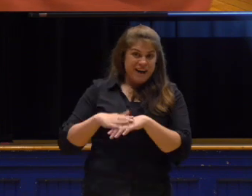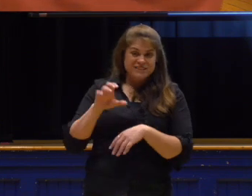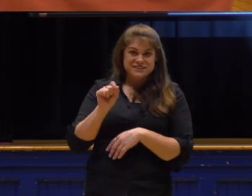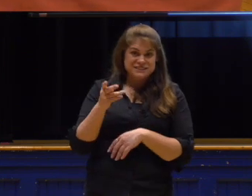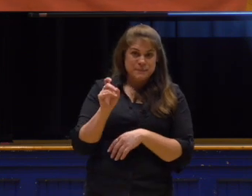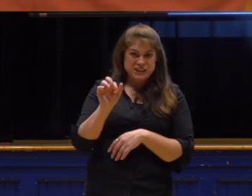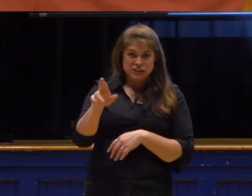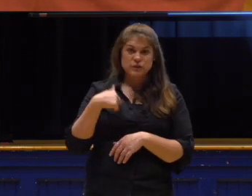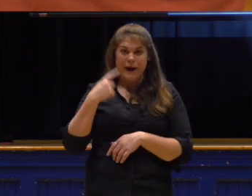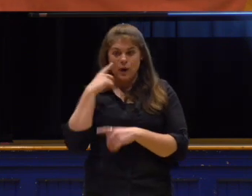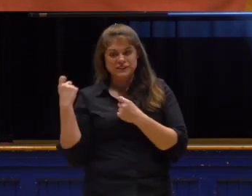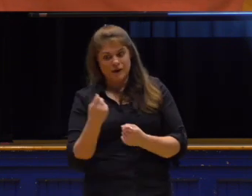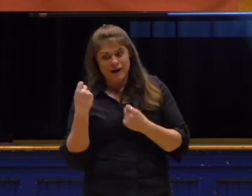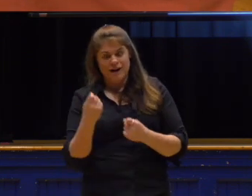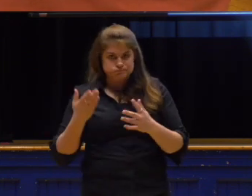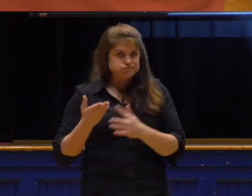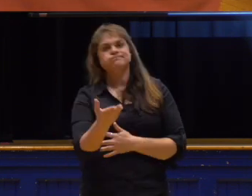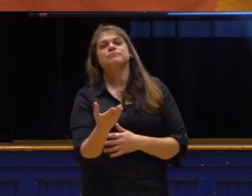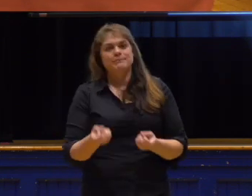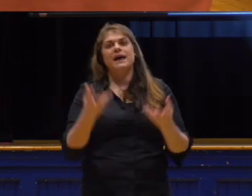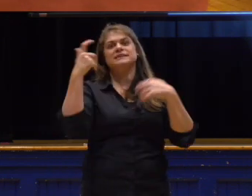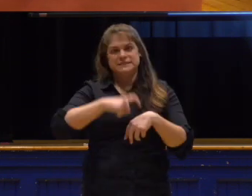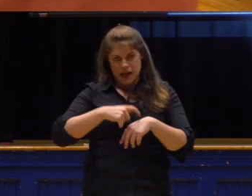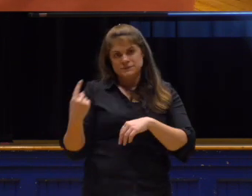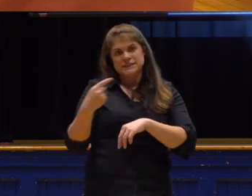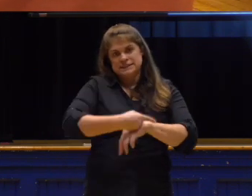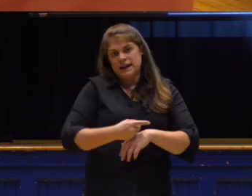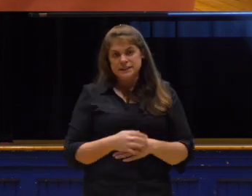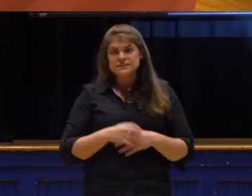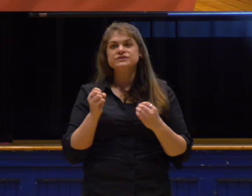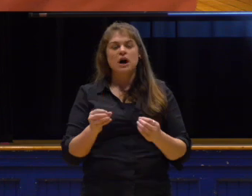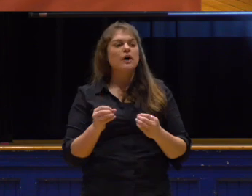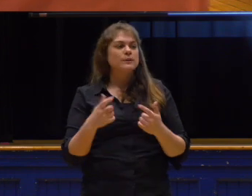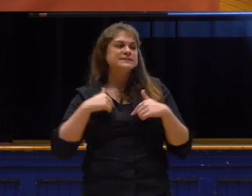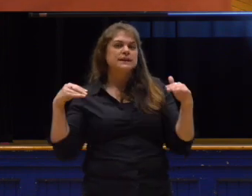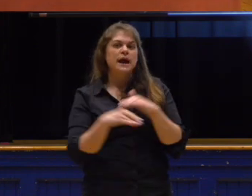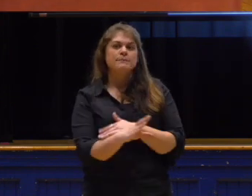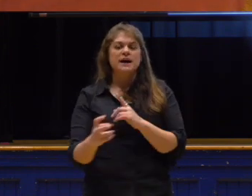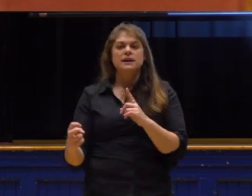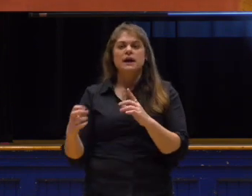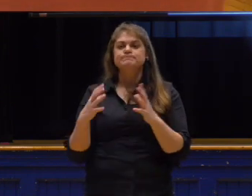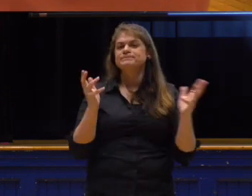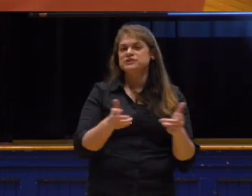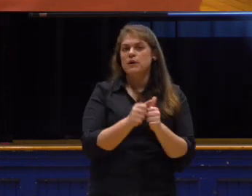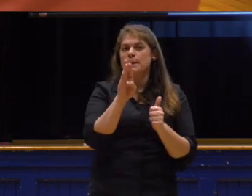so I'm going to be going through this project numerous times during the day. As I was coming in, I spoke to Billy